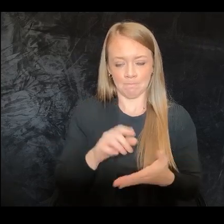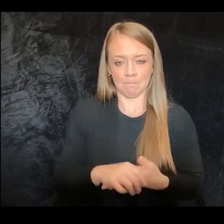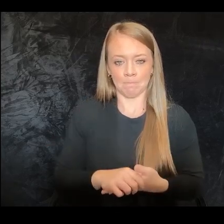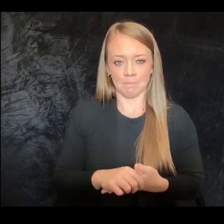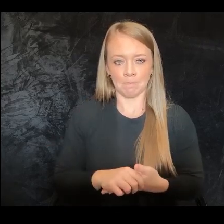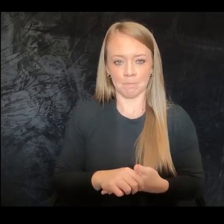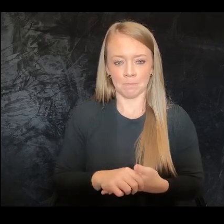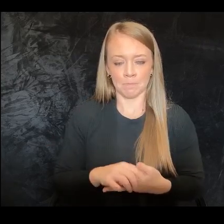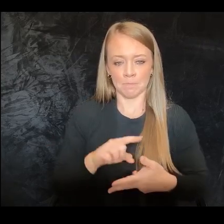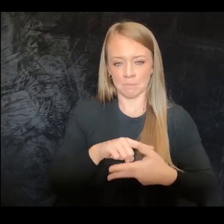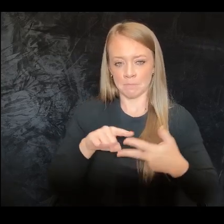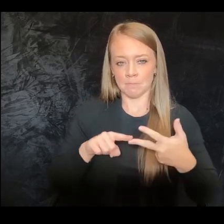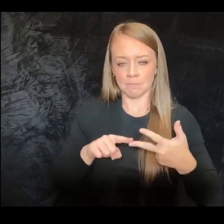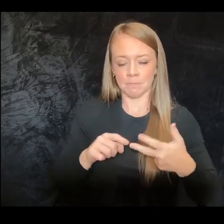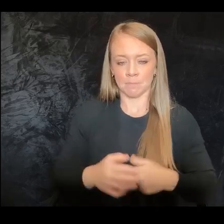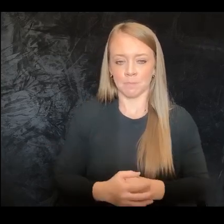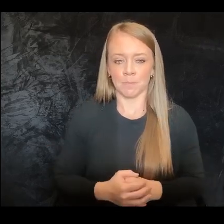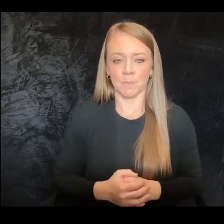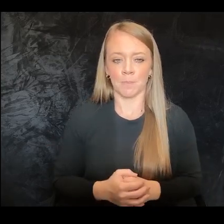Resources.